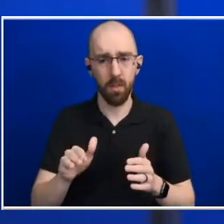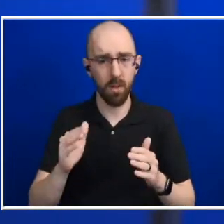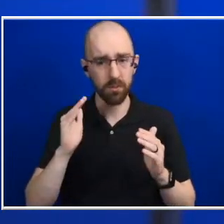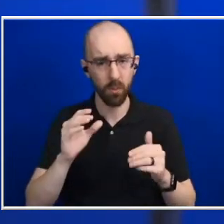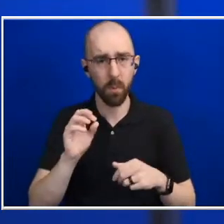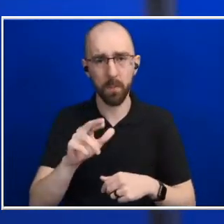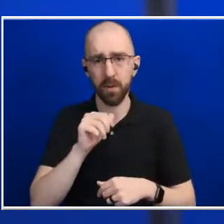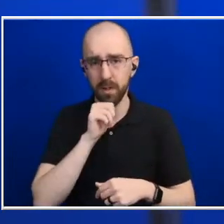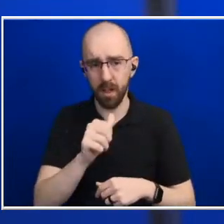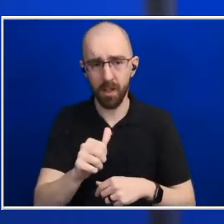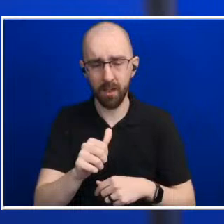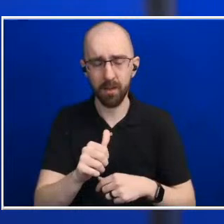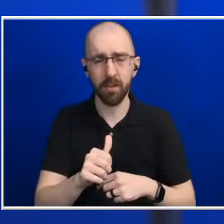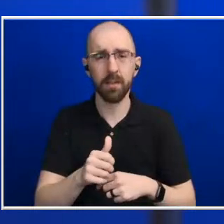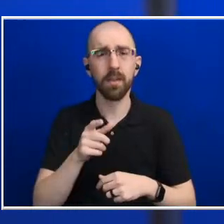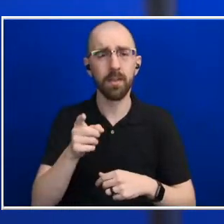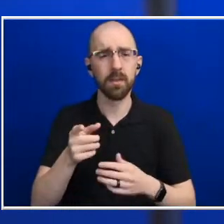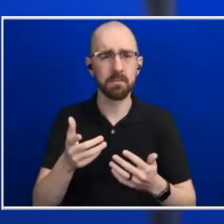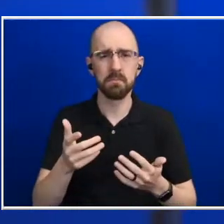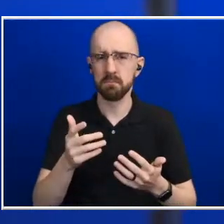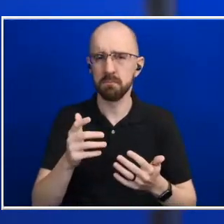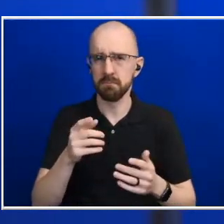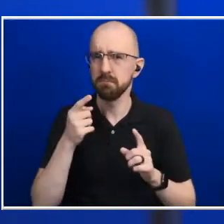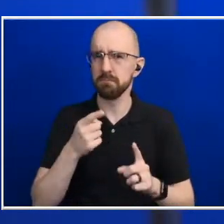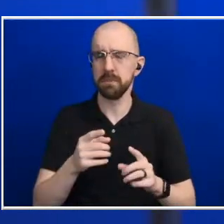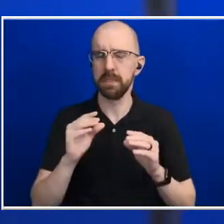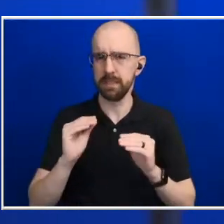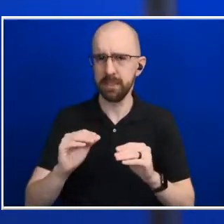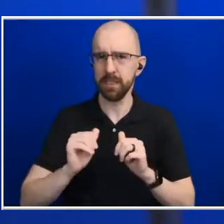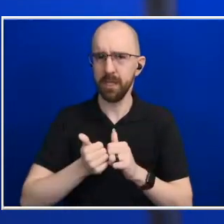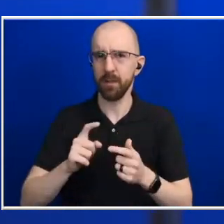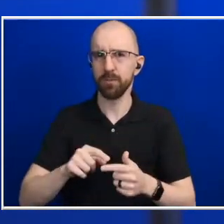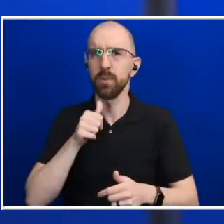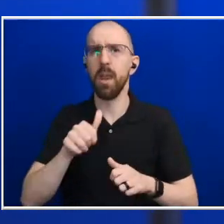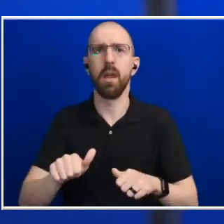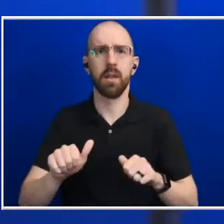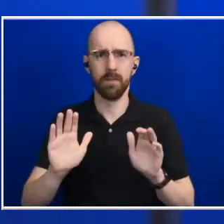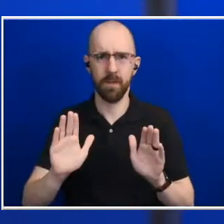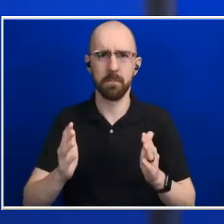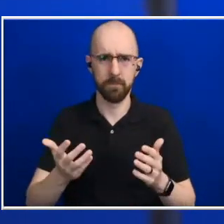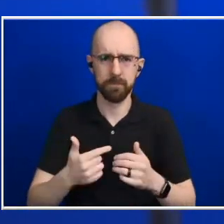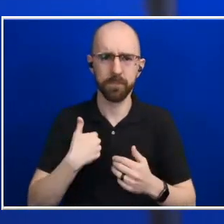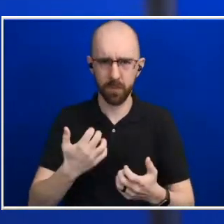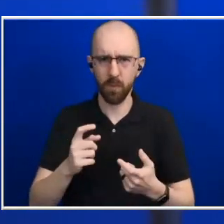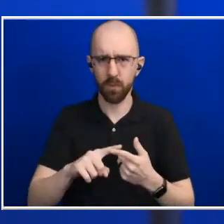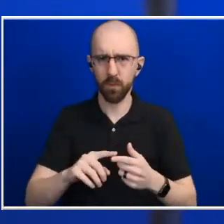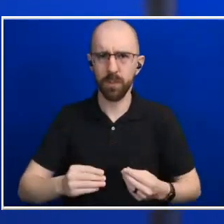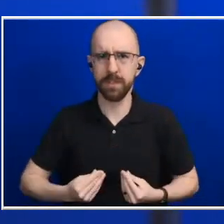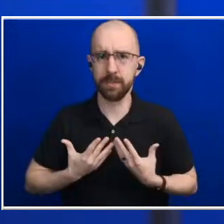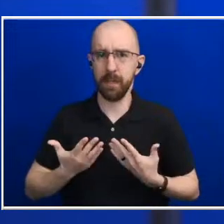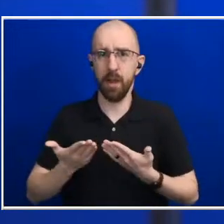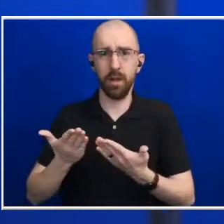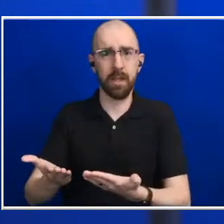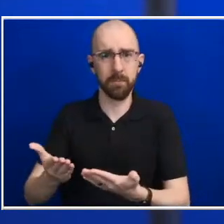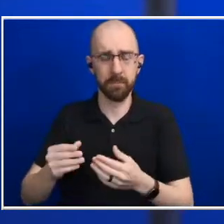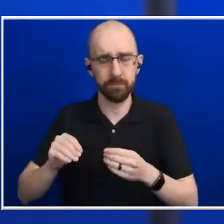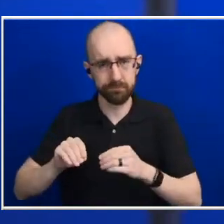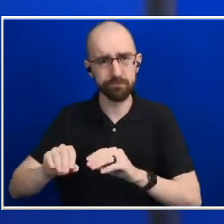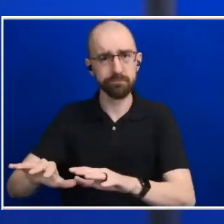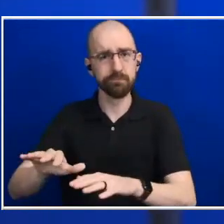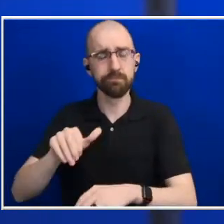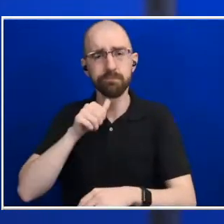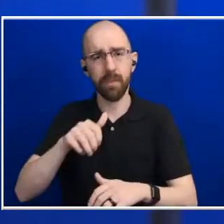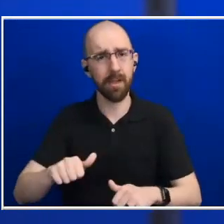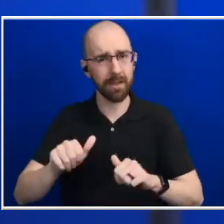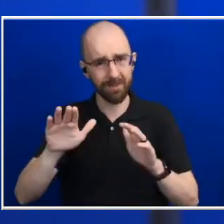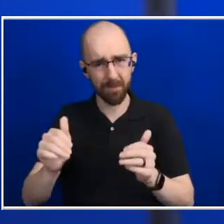it was about teaching someone how to never give up. And I wanted to inspire him to never give up on anything in life. And